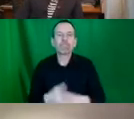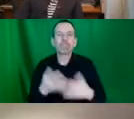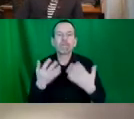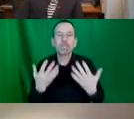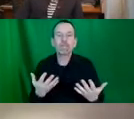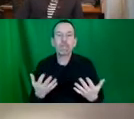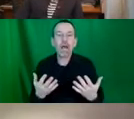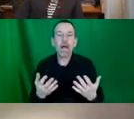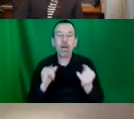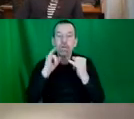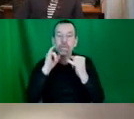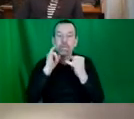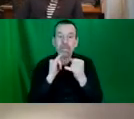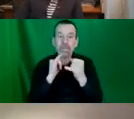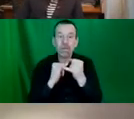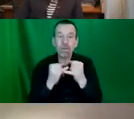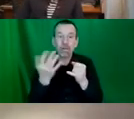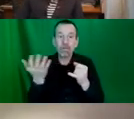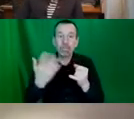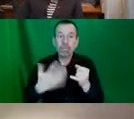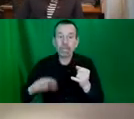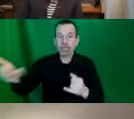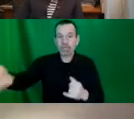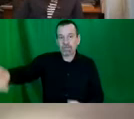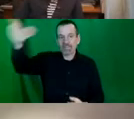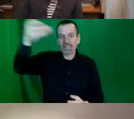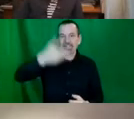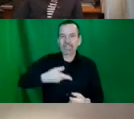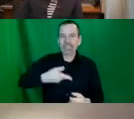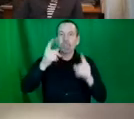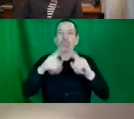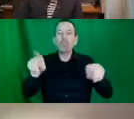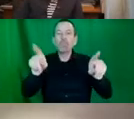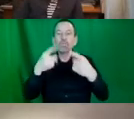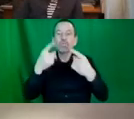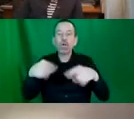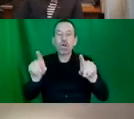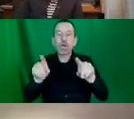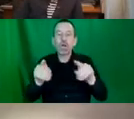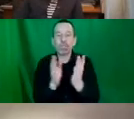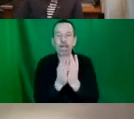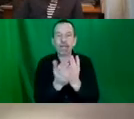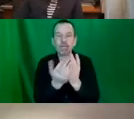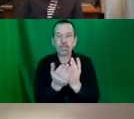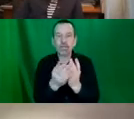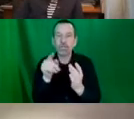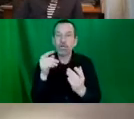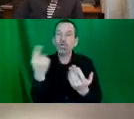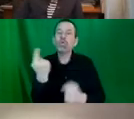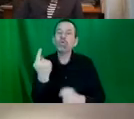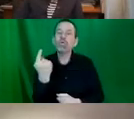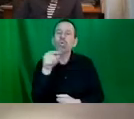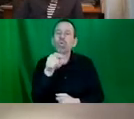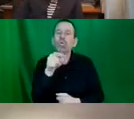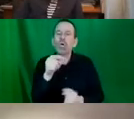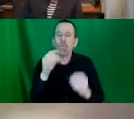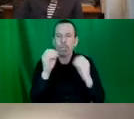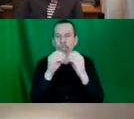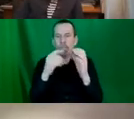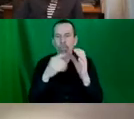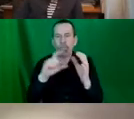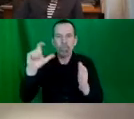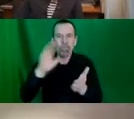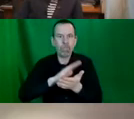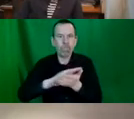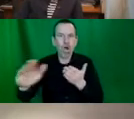In September, we had the arrival of a musical manuscript, teaching pieces written in the hand of Johann Sebastian Bach and his second wife,